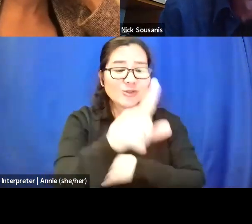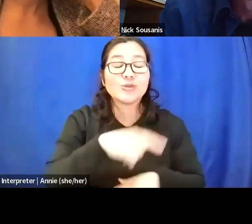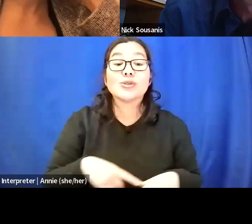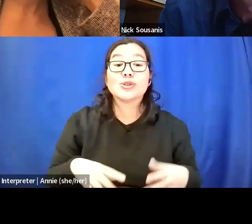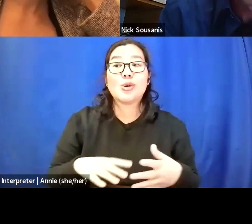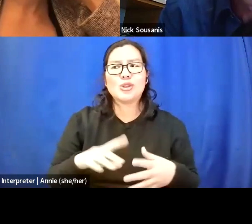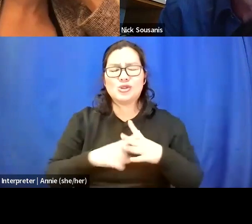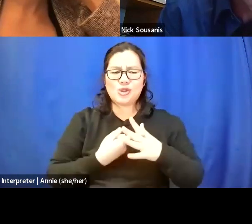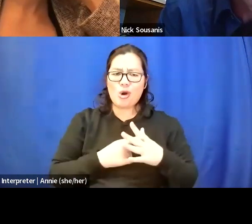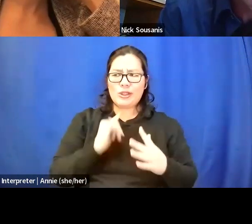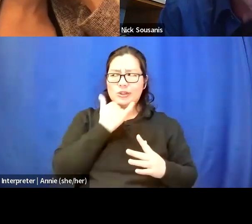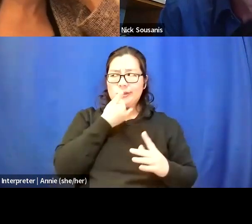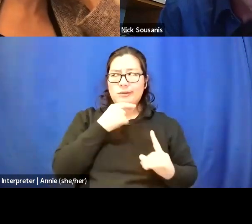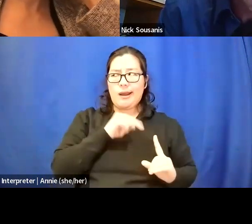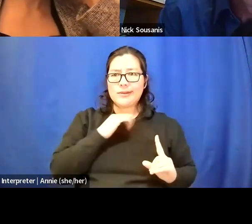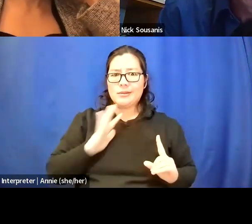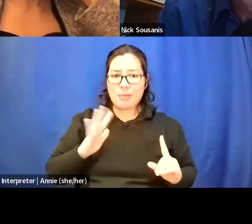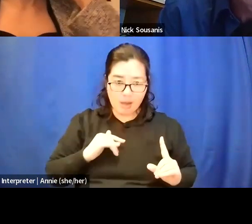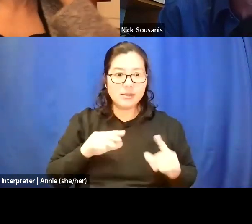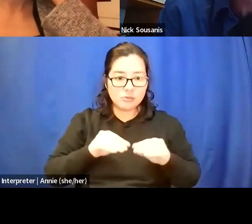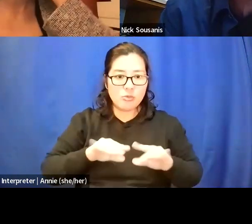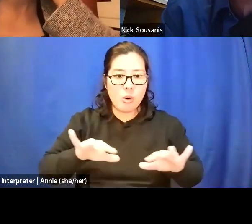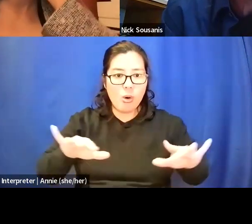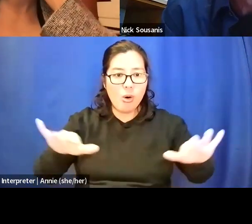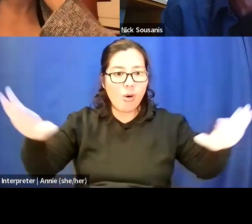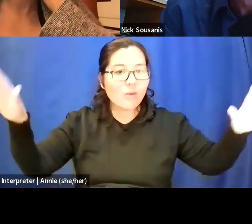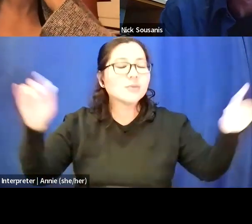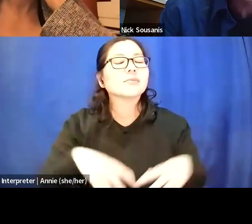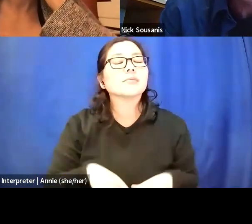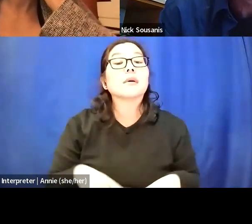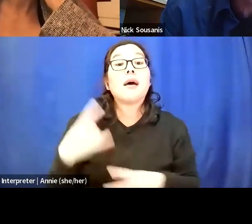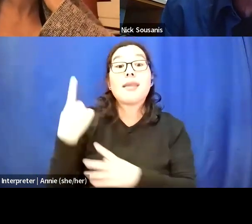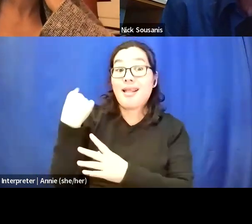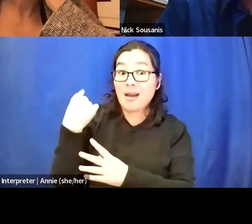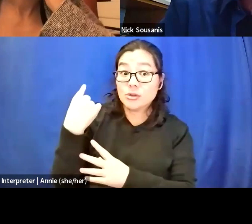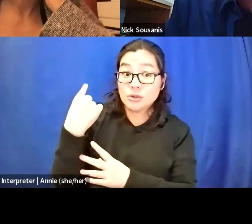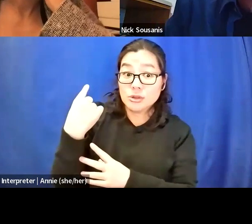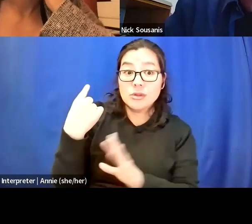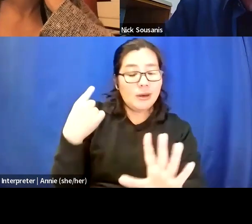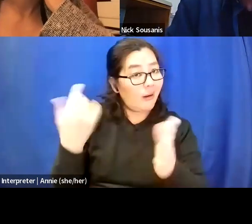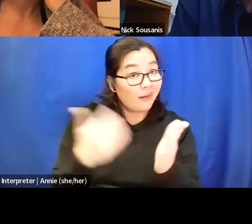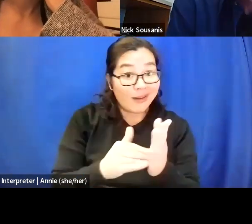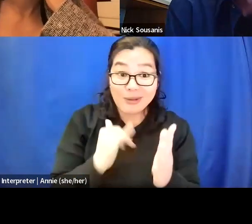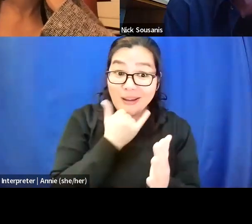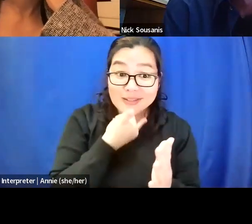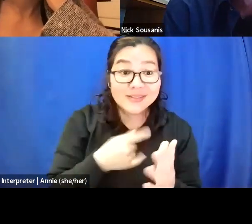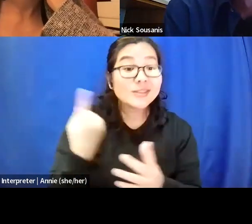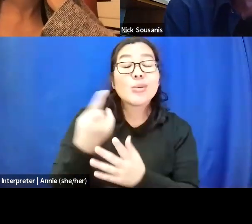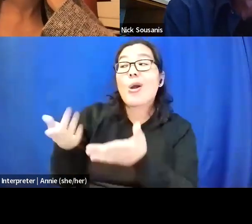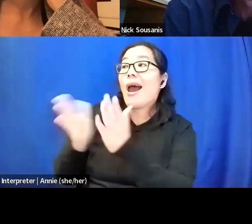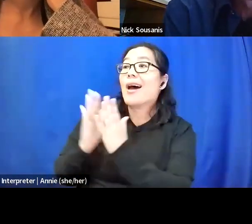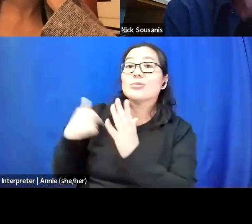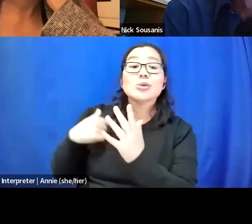growing, and just really excited to see it continue. And then last year, again, slightly by accident, somebody asked me to do a project